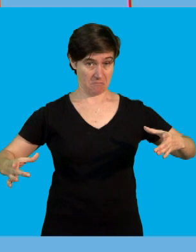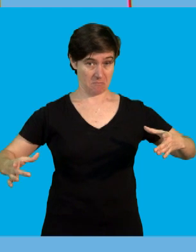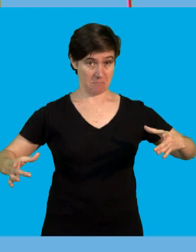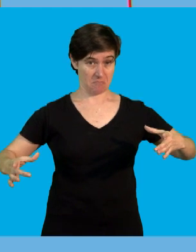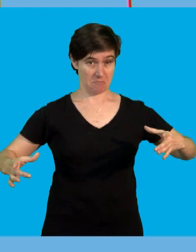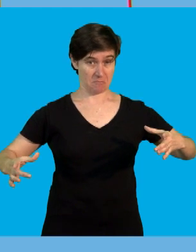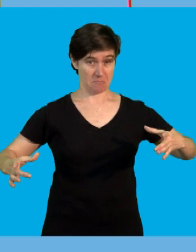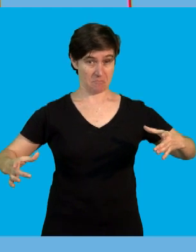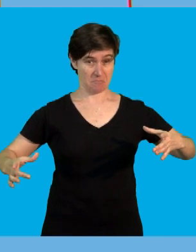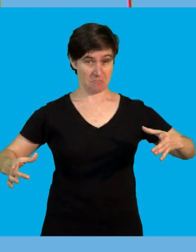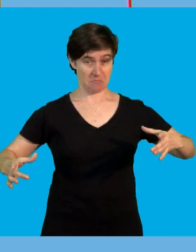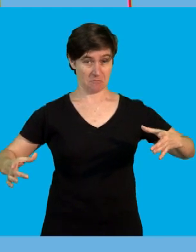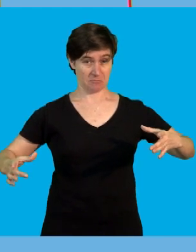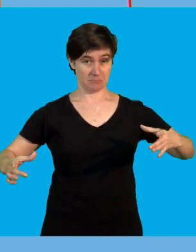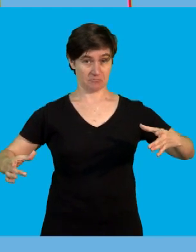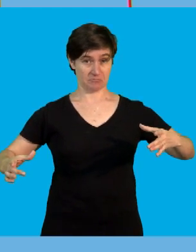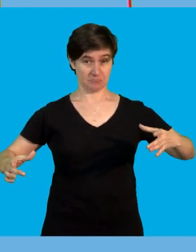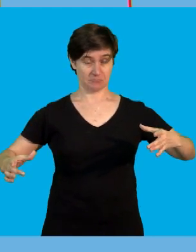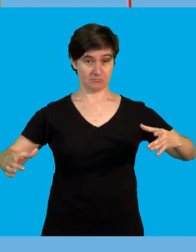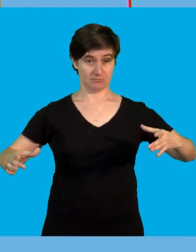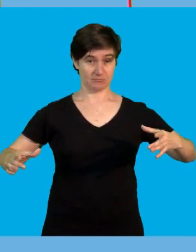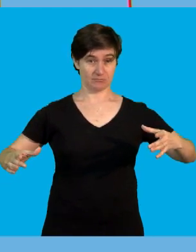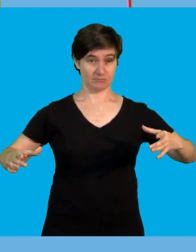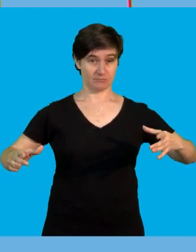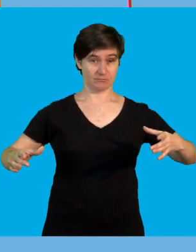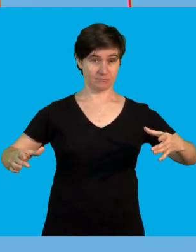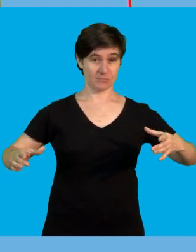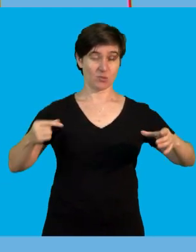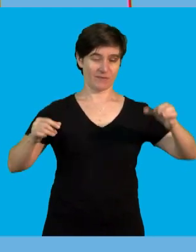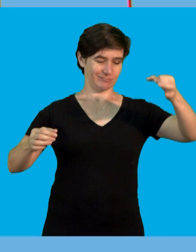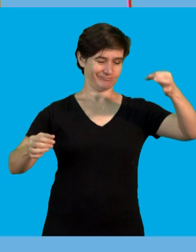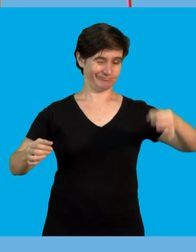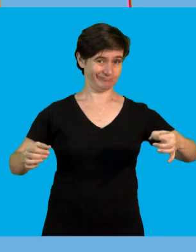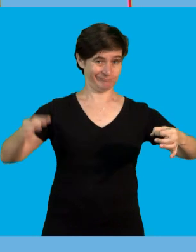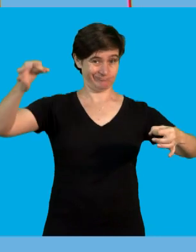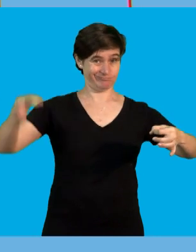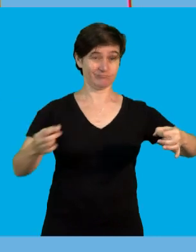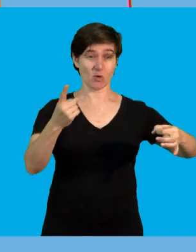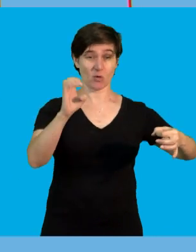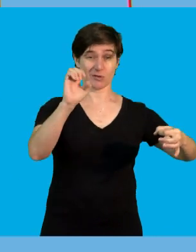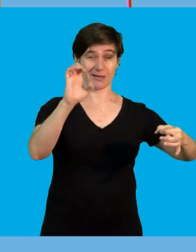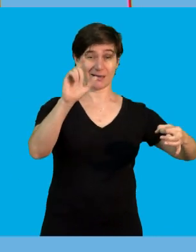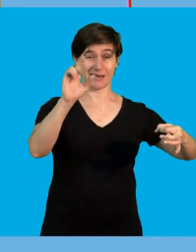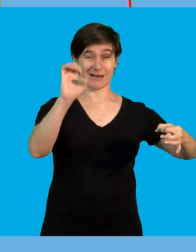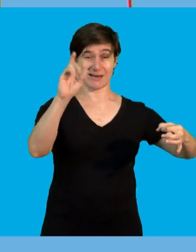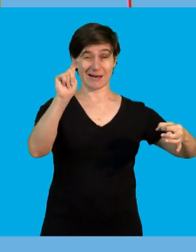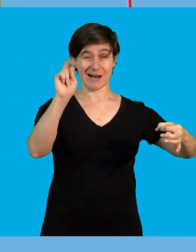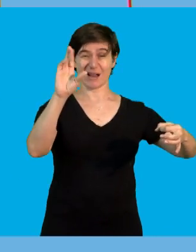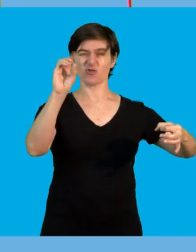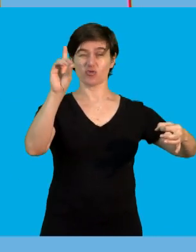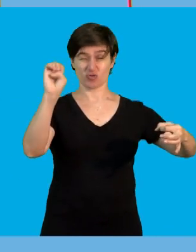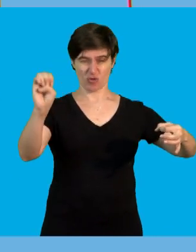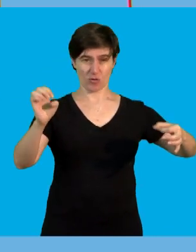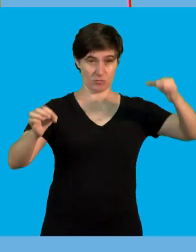They are connected by a salt bridge. And then we have an electrode.